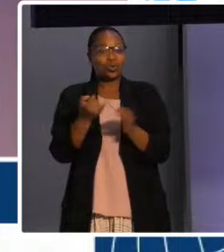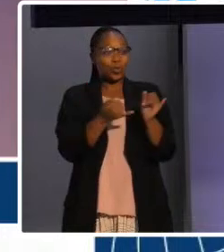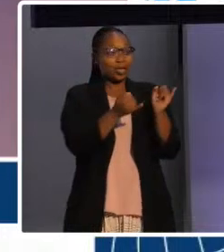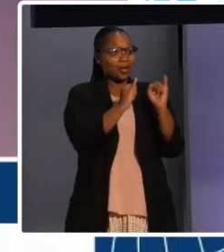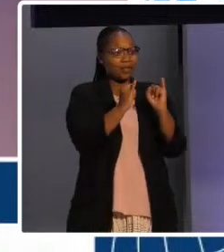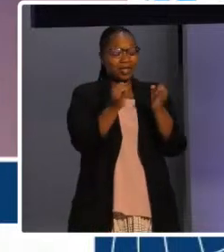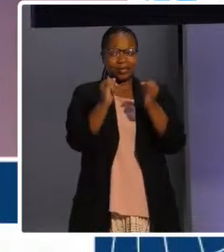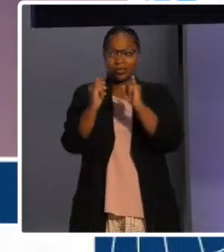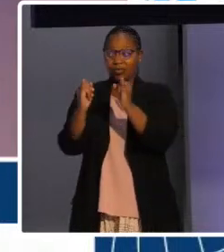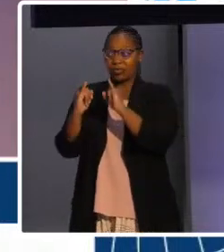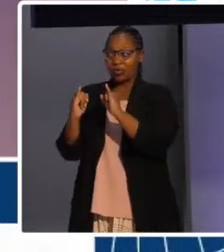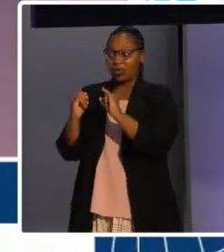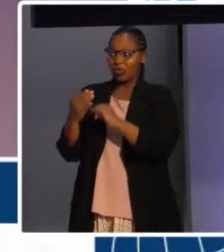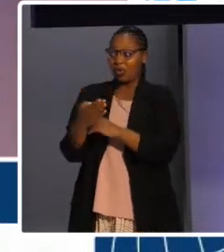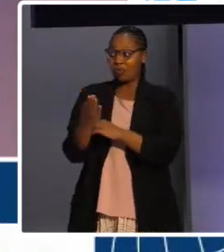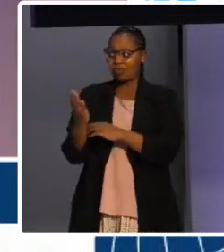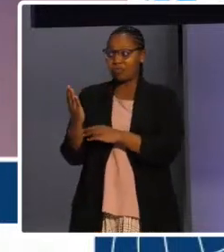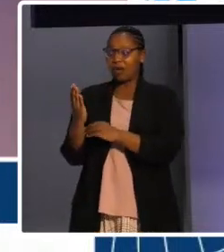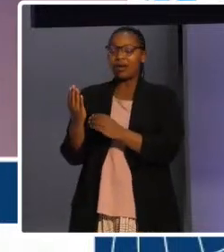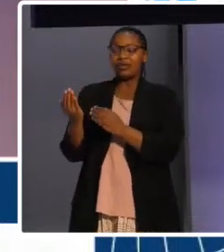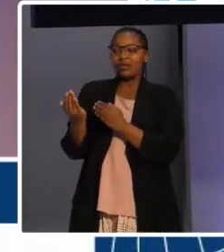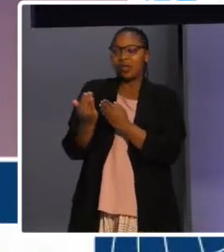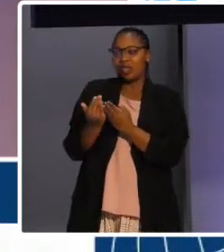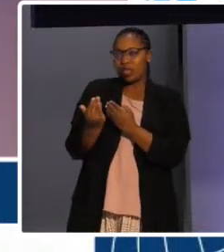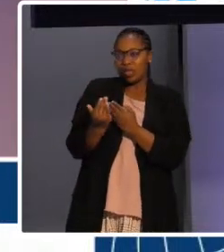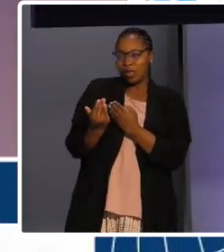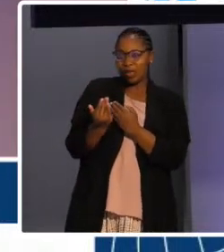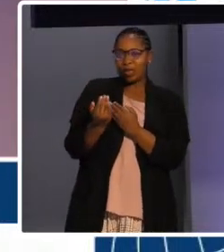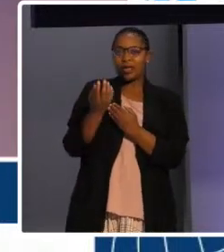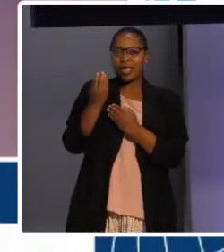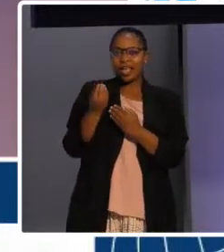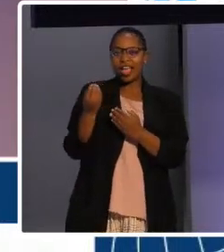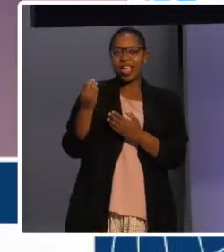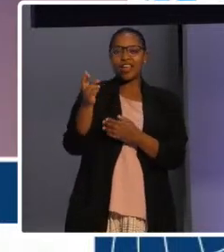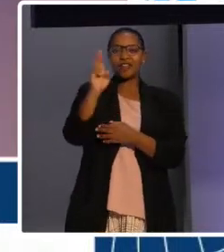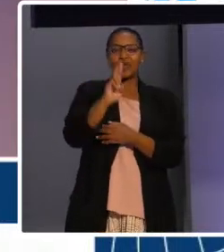a stone's throw from here is Robben Island,